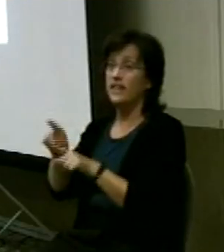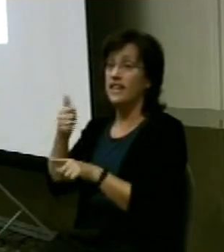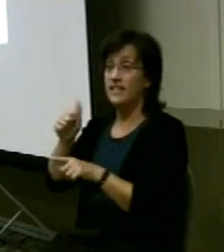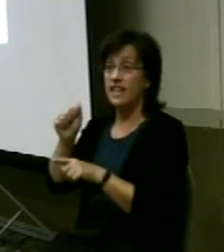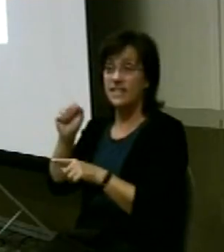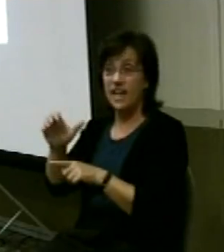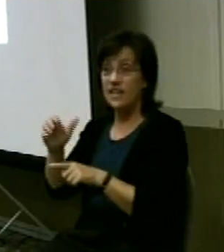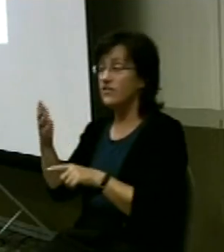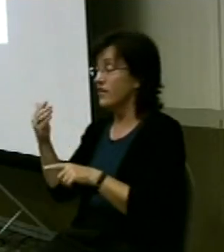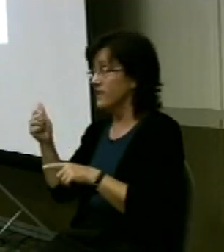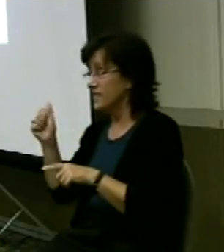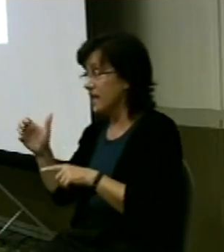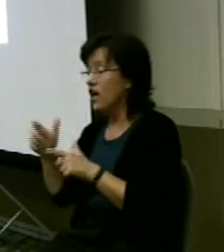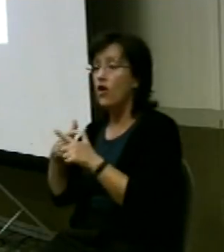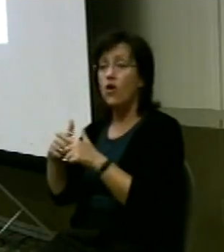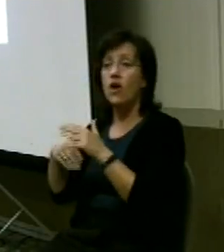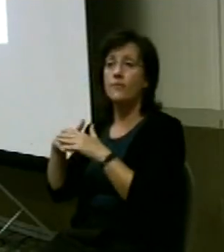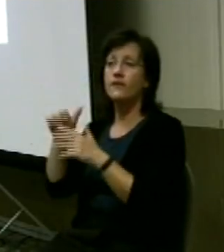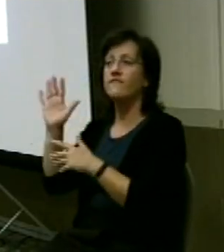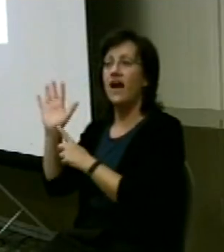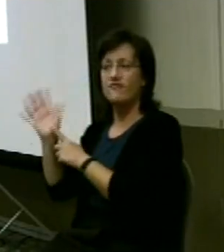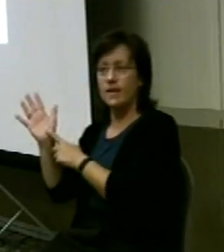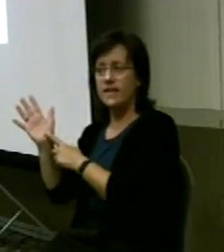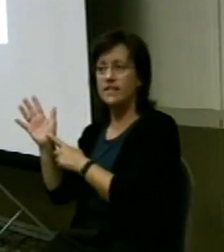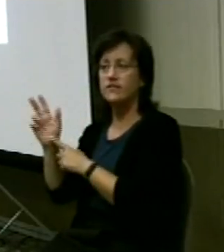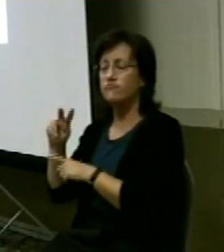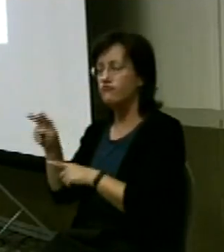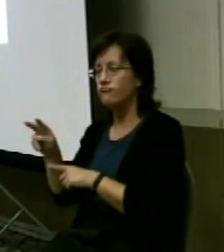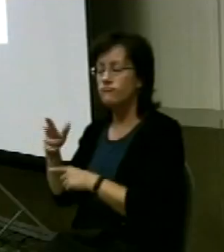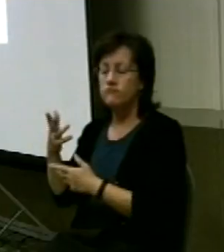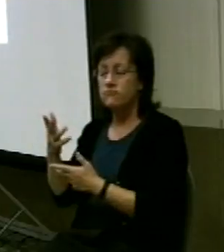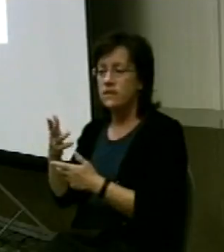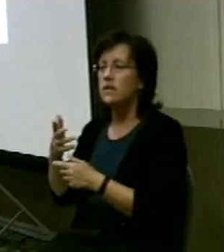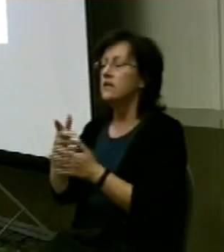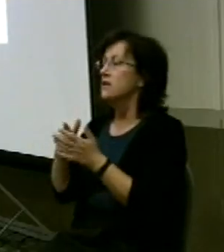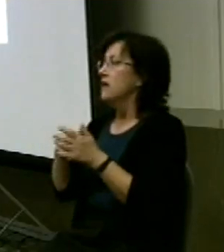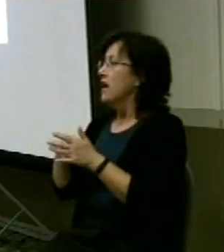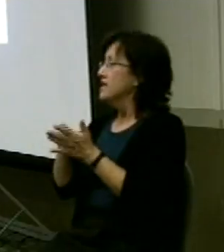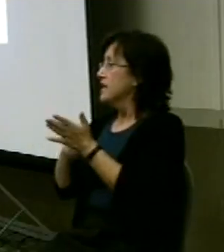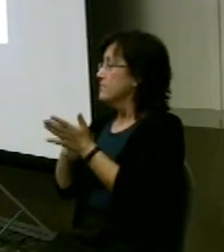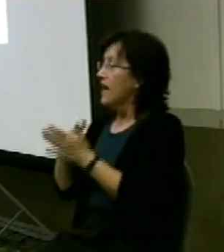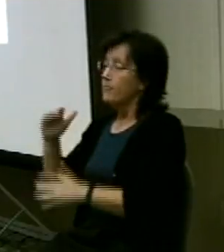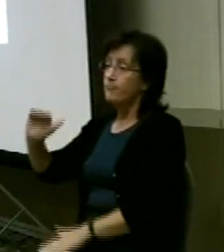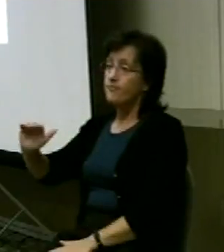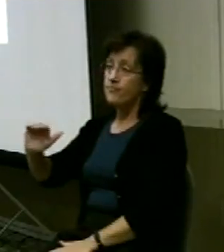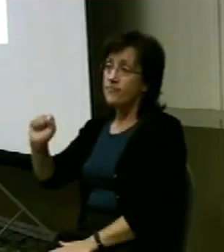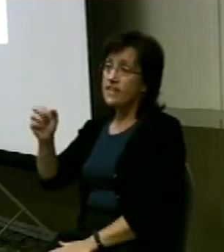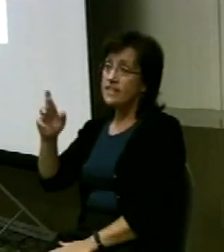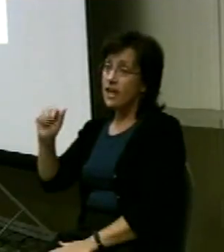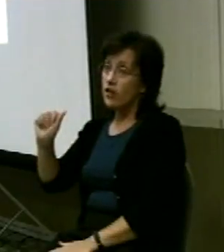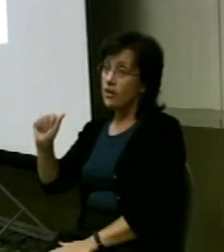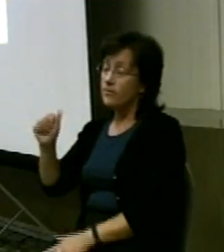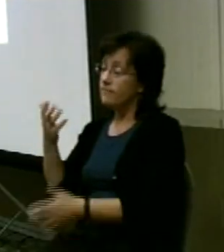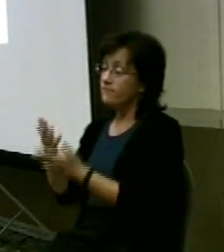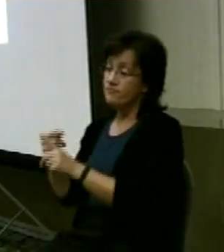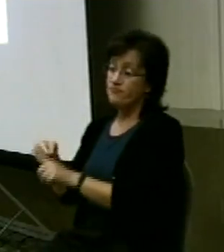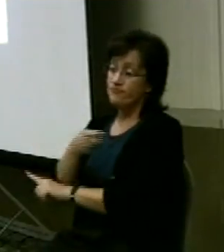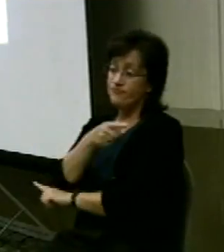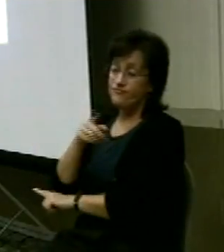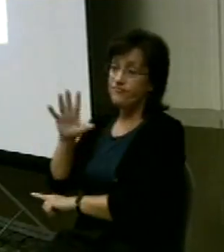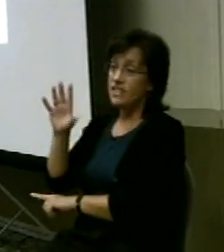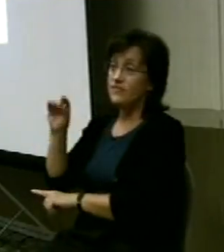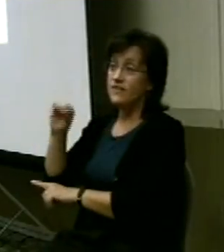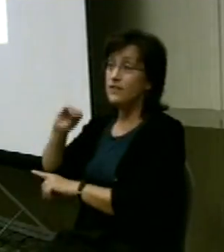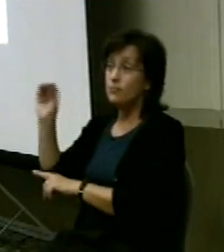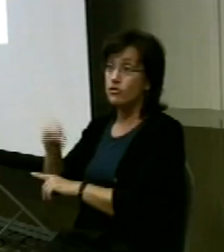maybe about 5 minutes. Another piece of that is sometimes your little Sarah might be off task 50% of the